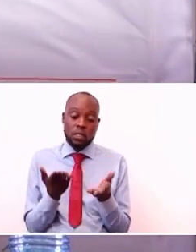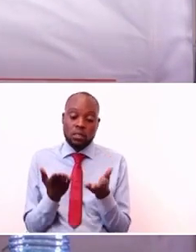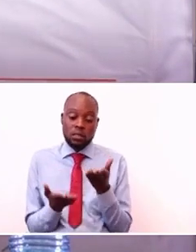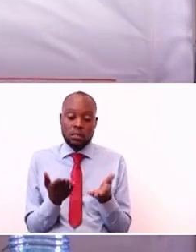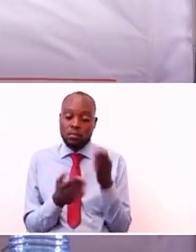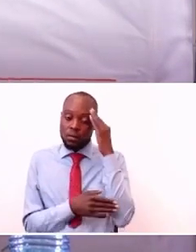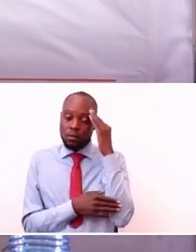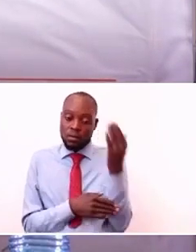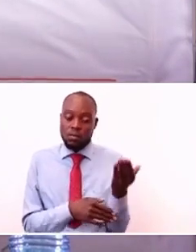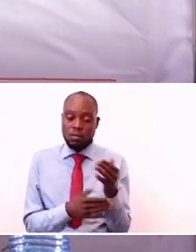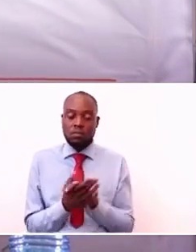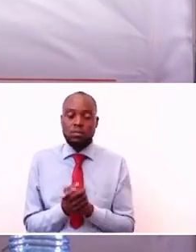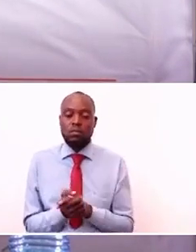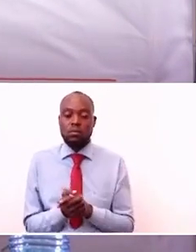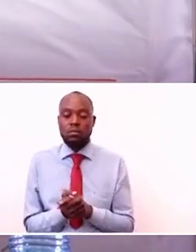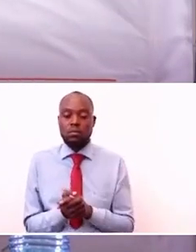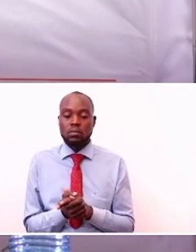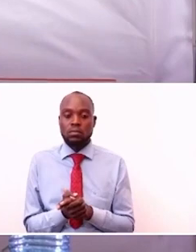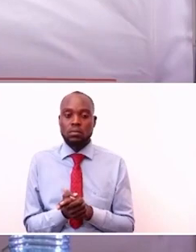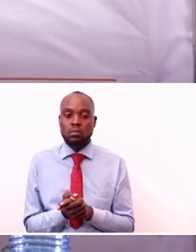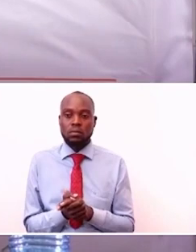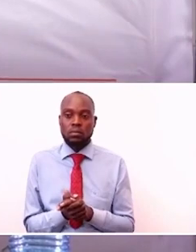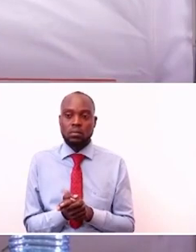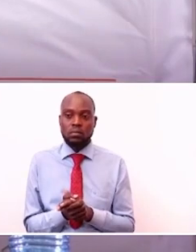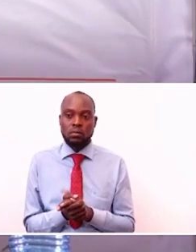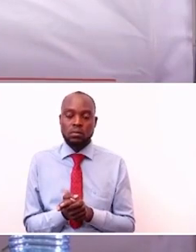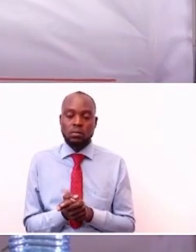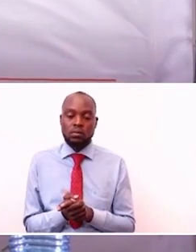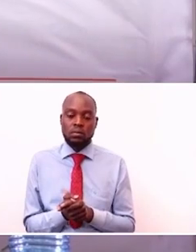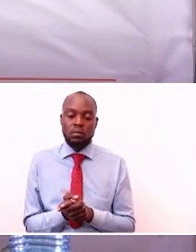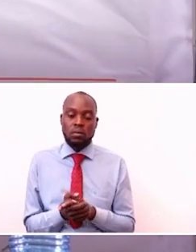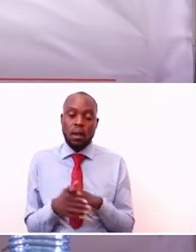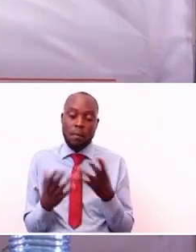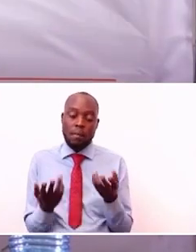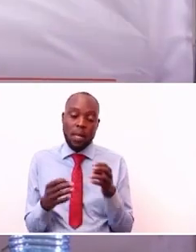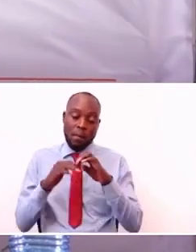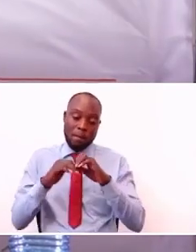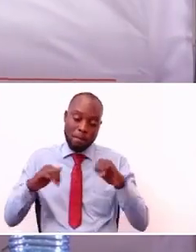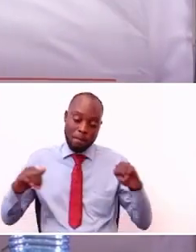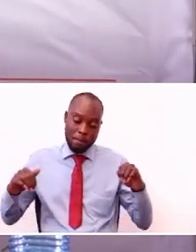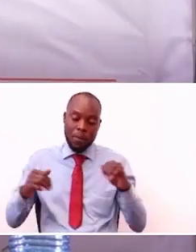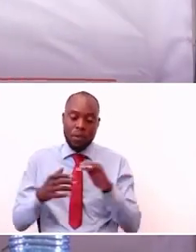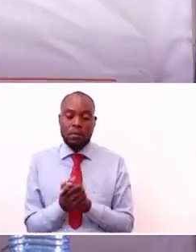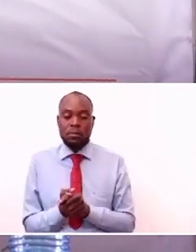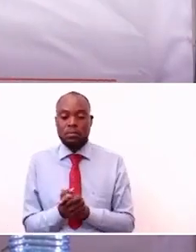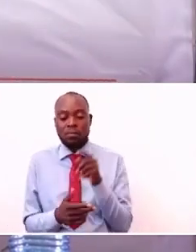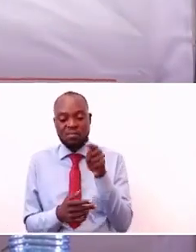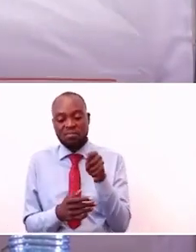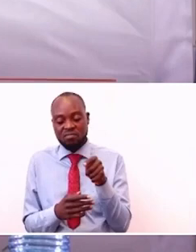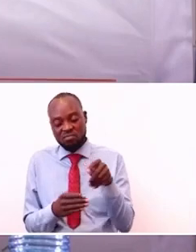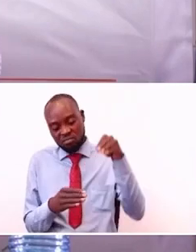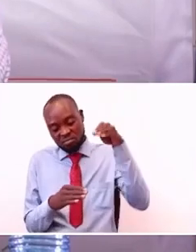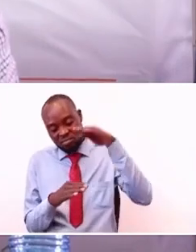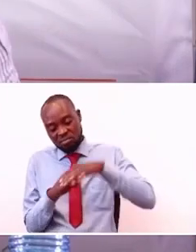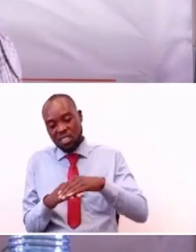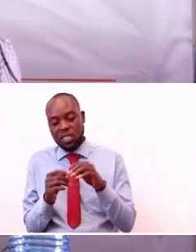Nature abhors a vacuum. Where there is a vacuum, it will be filled by all